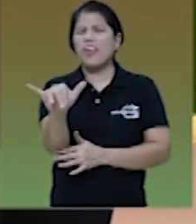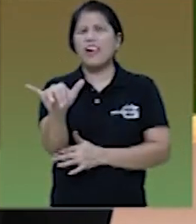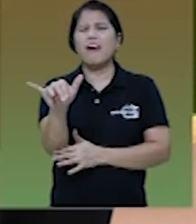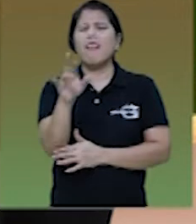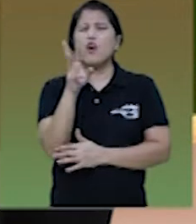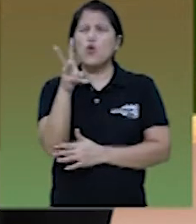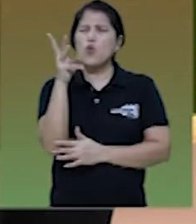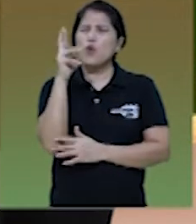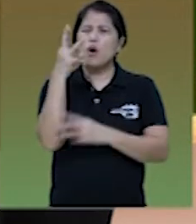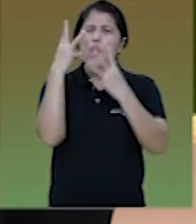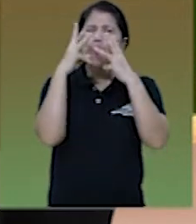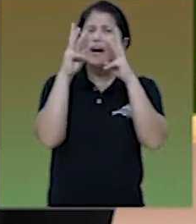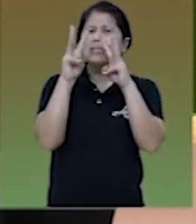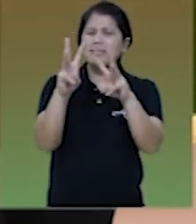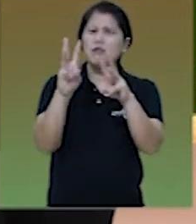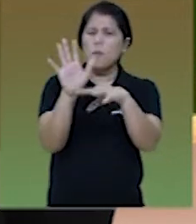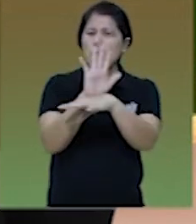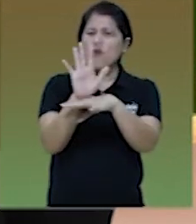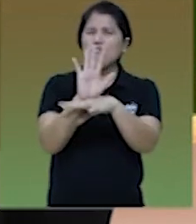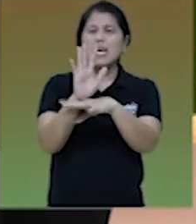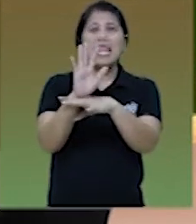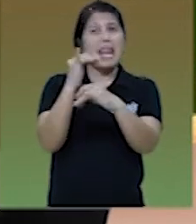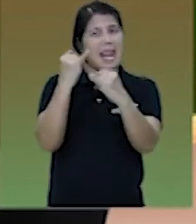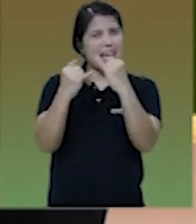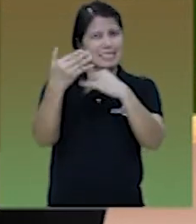were watching a movie last night.